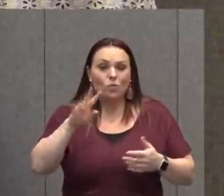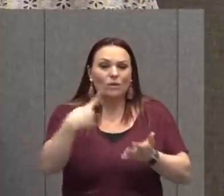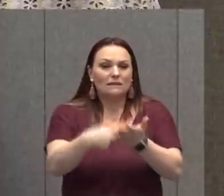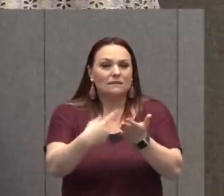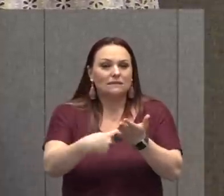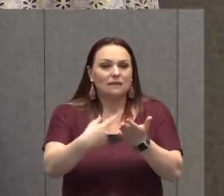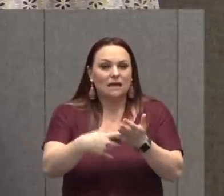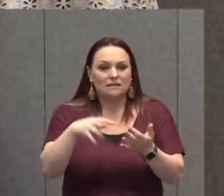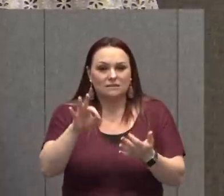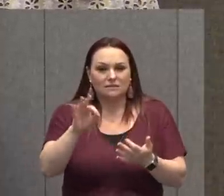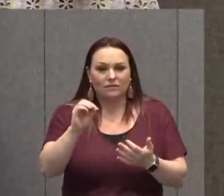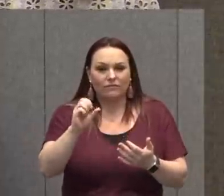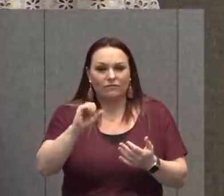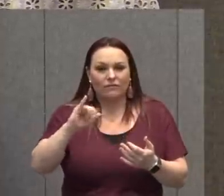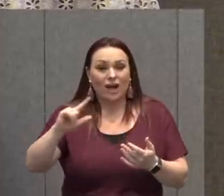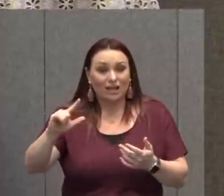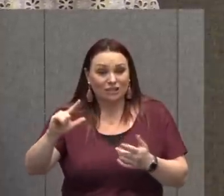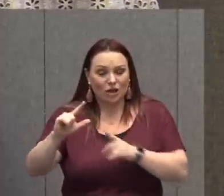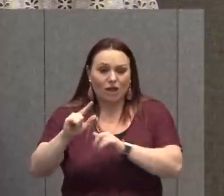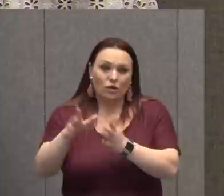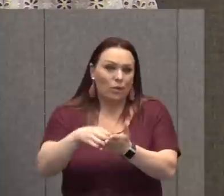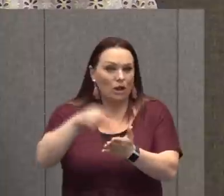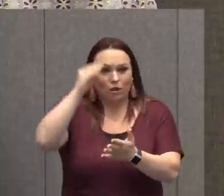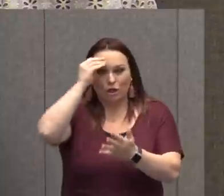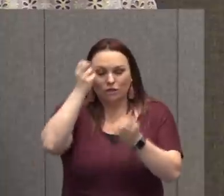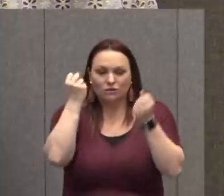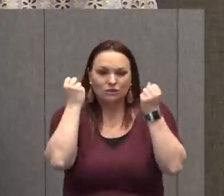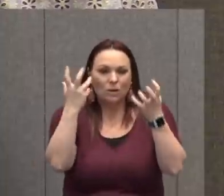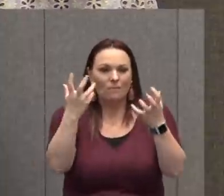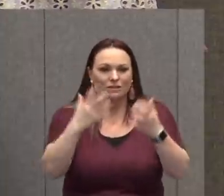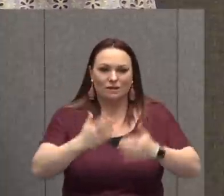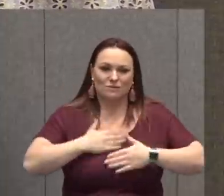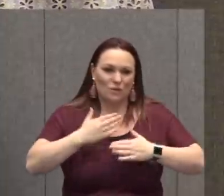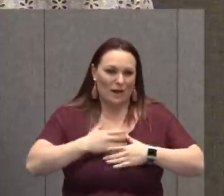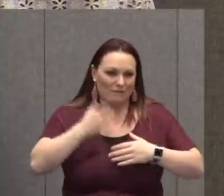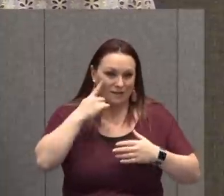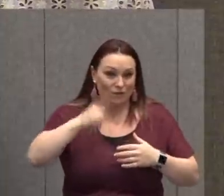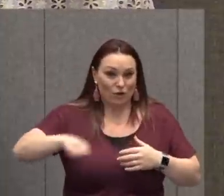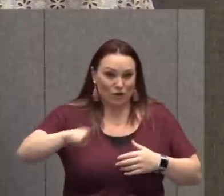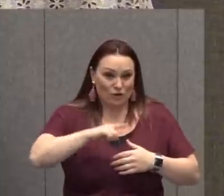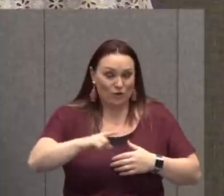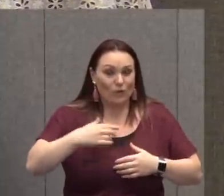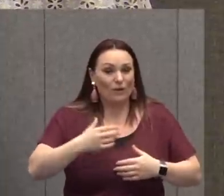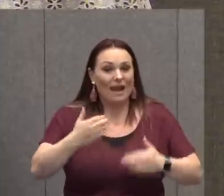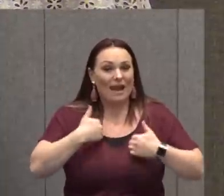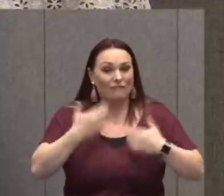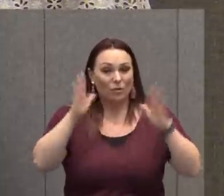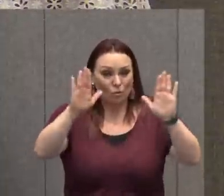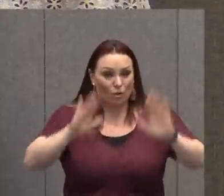you are going to learn so much. I'm so happy for you. Have a wonderful day.